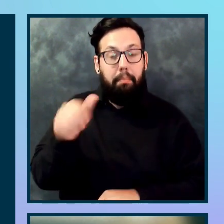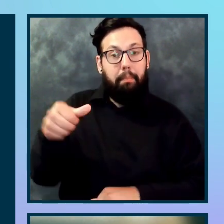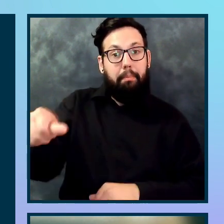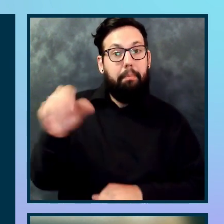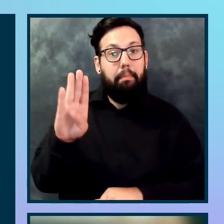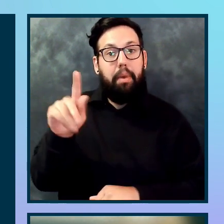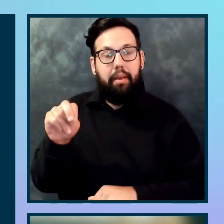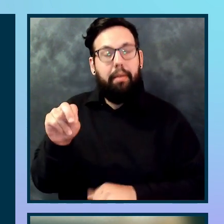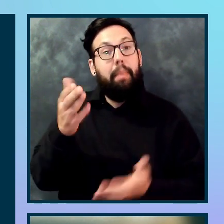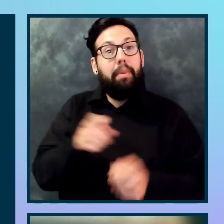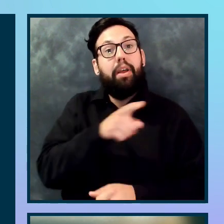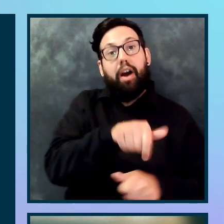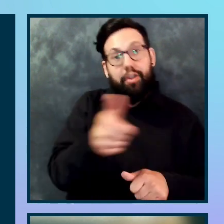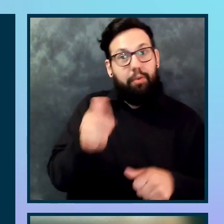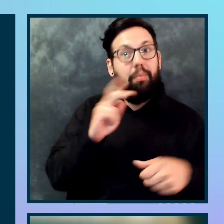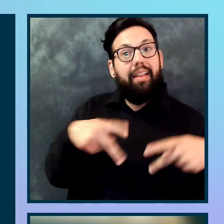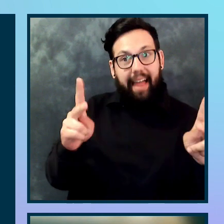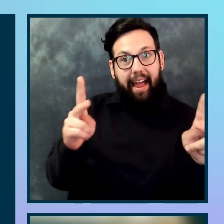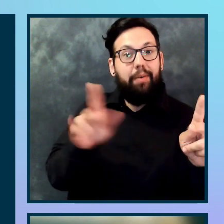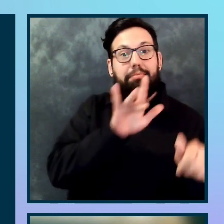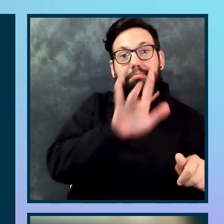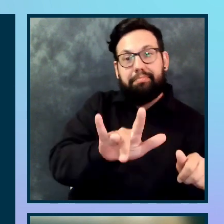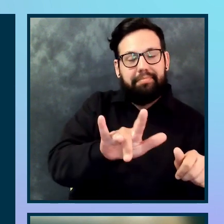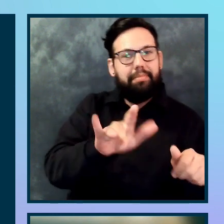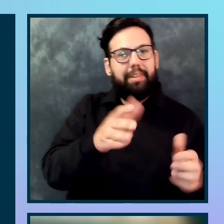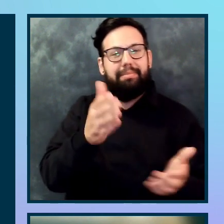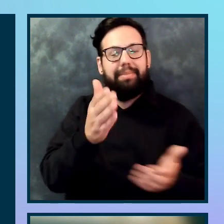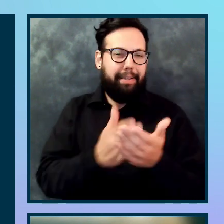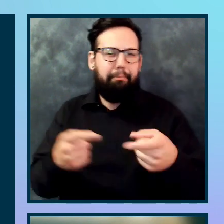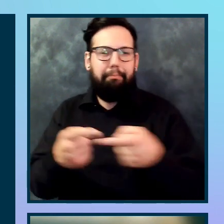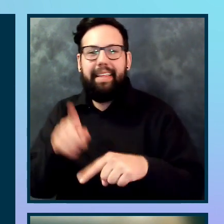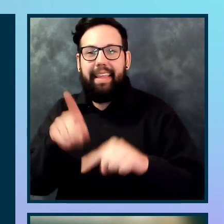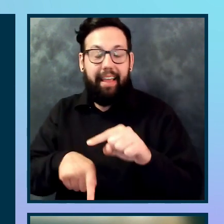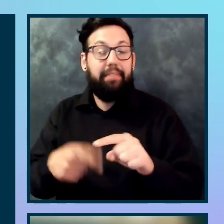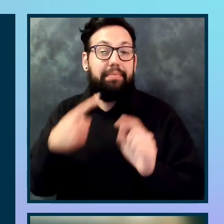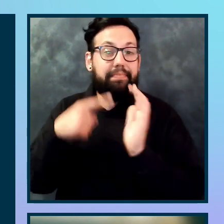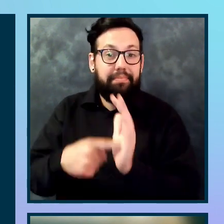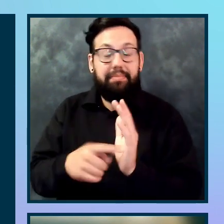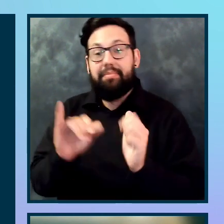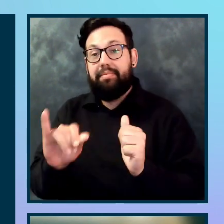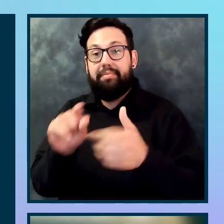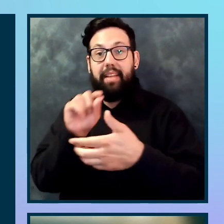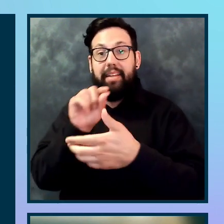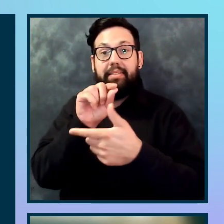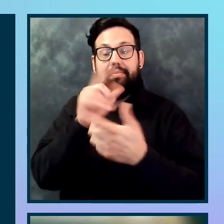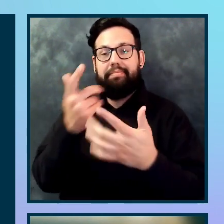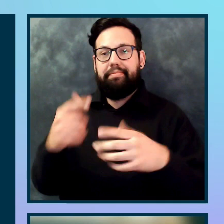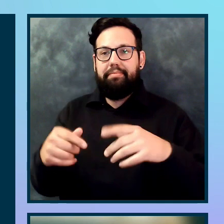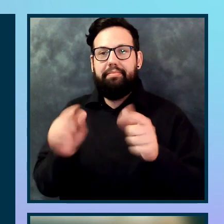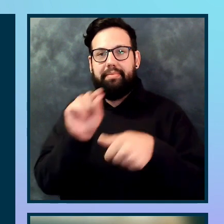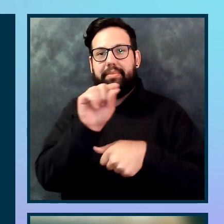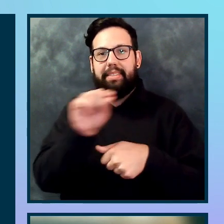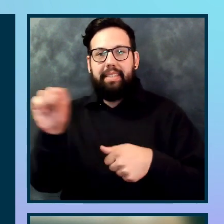but another one might not. If you take, for example, our slider, our custom slider, we couldn't even focus on the control part of